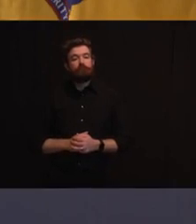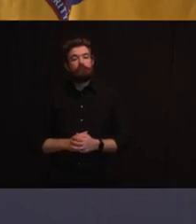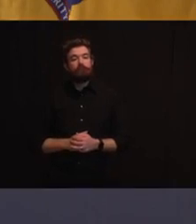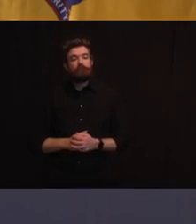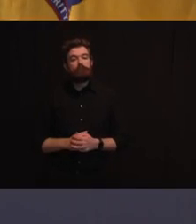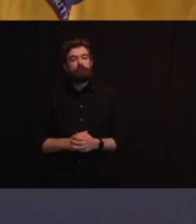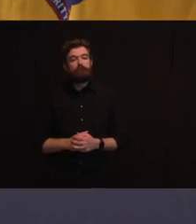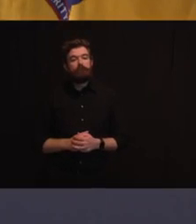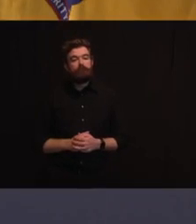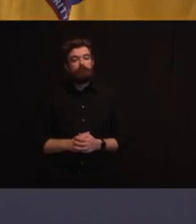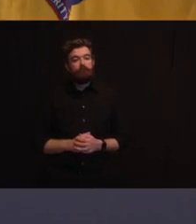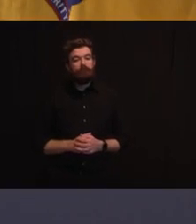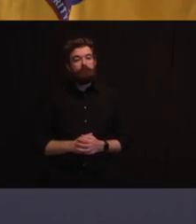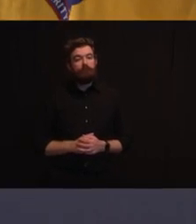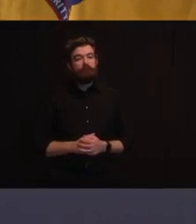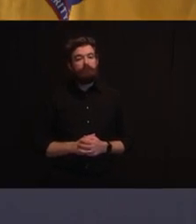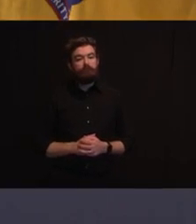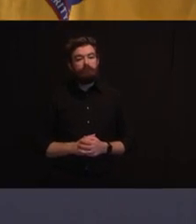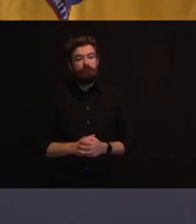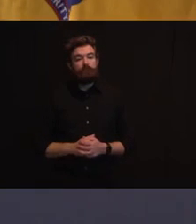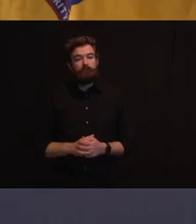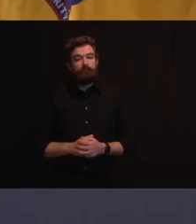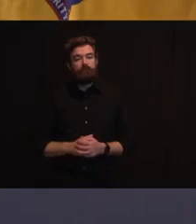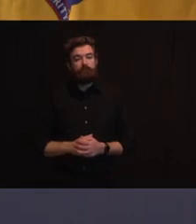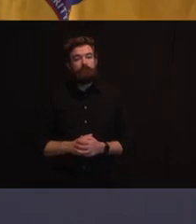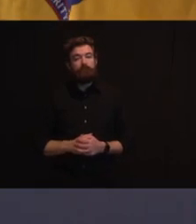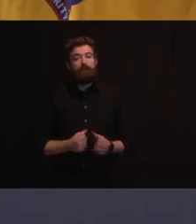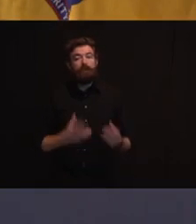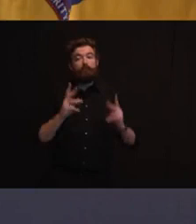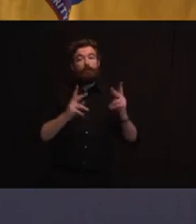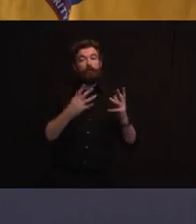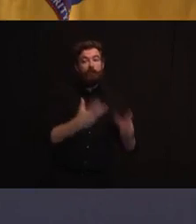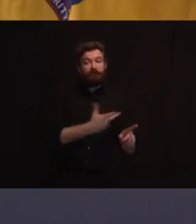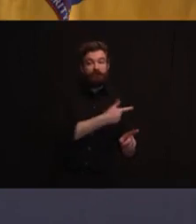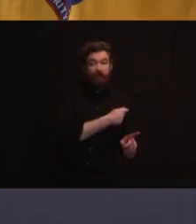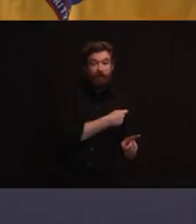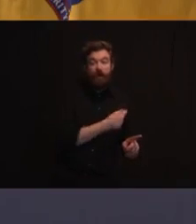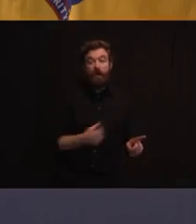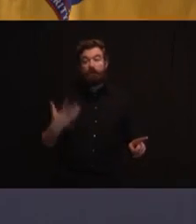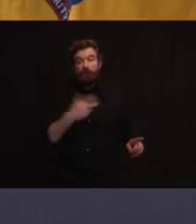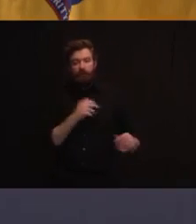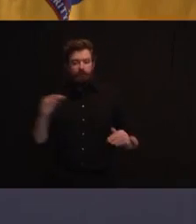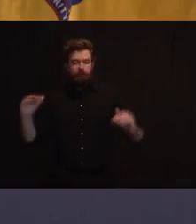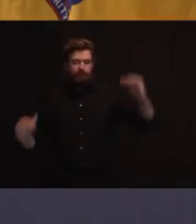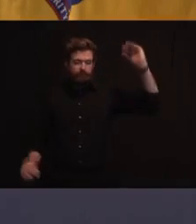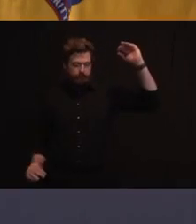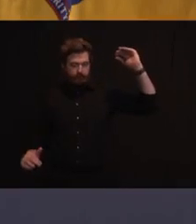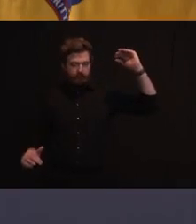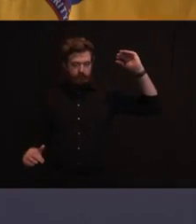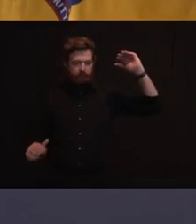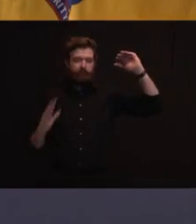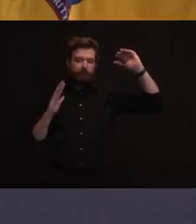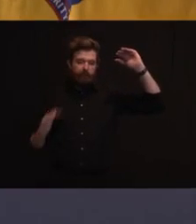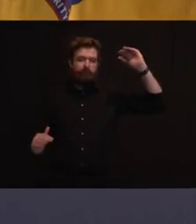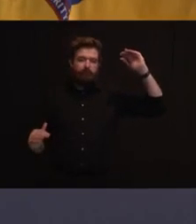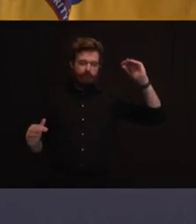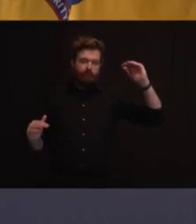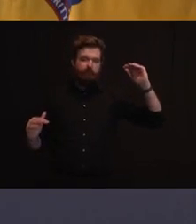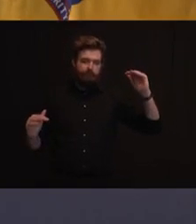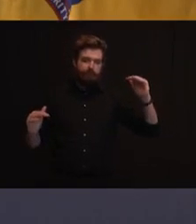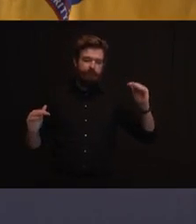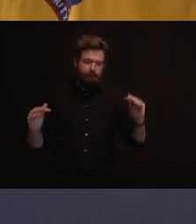vaccinations. We will fight through it as best we can. And again, we are going after the folks right